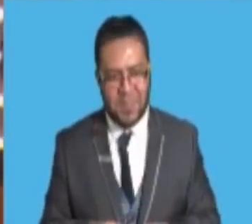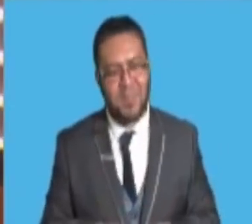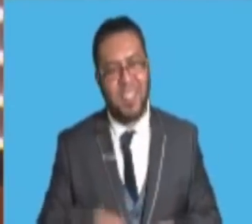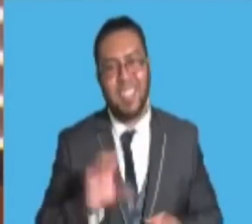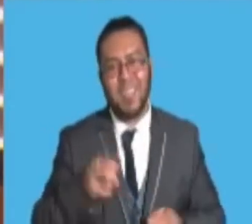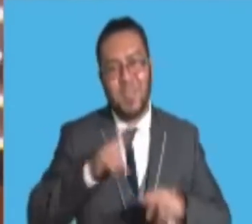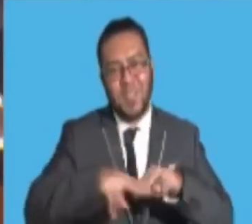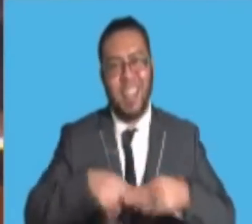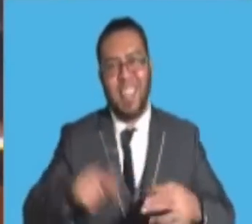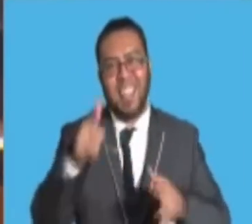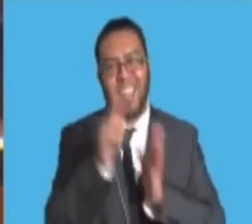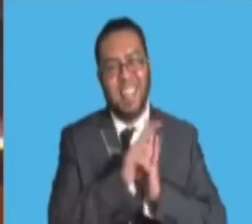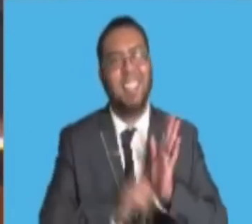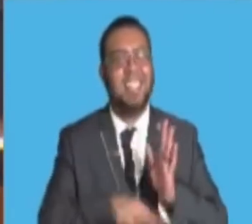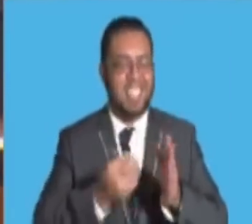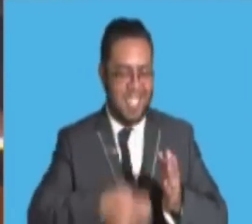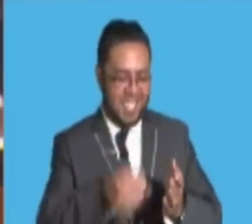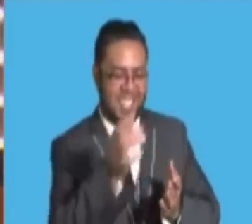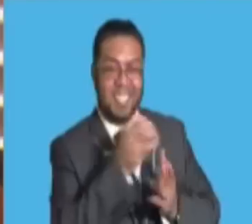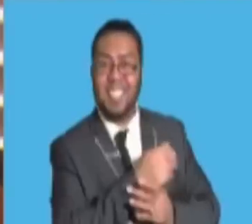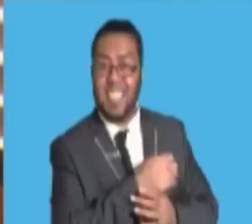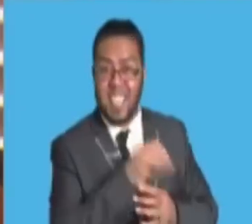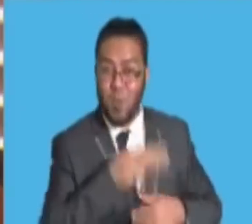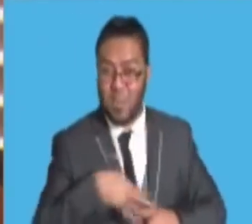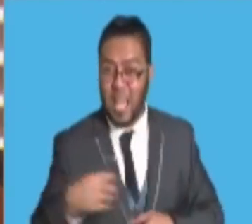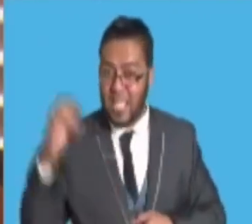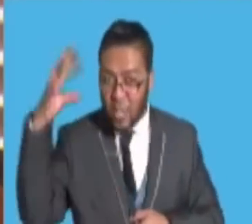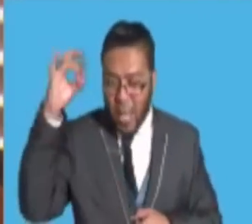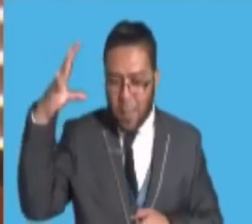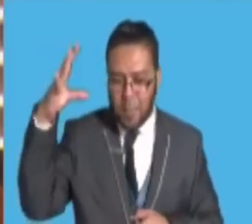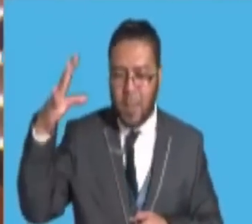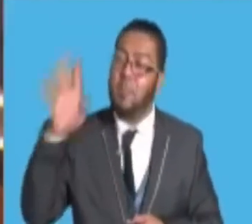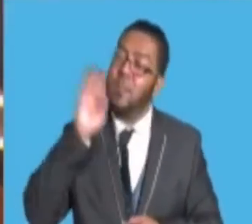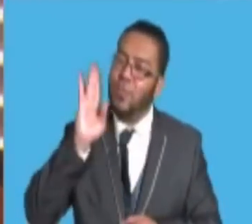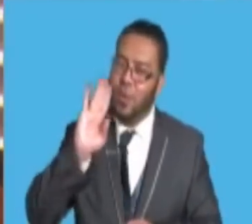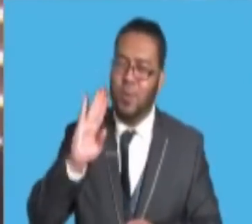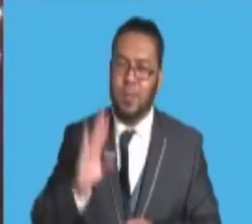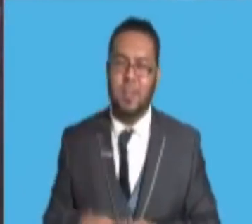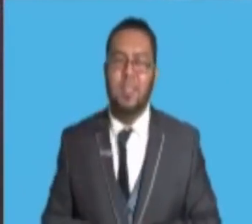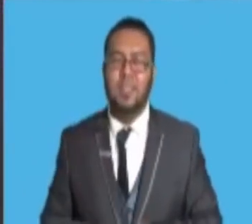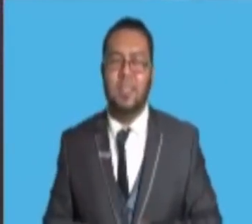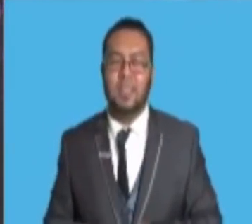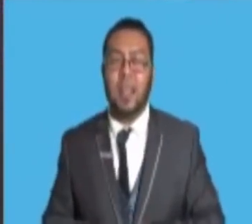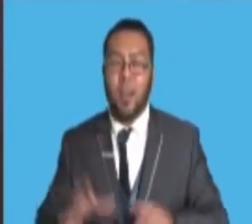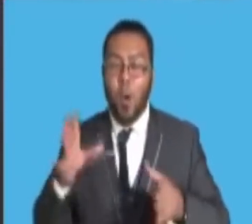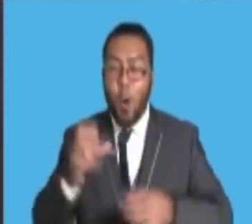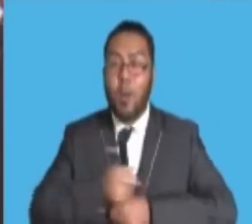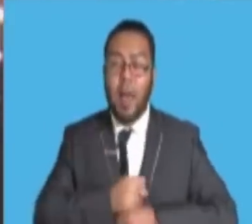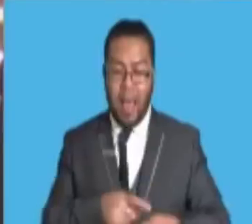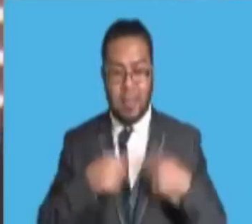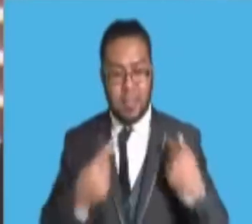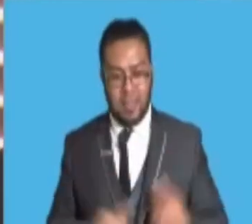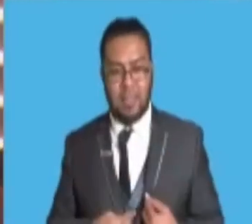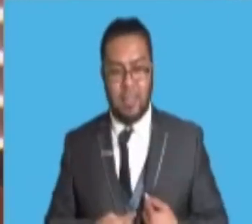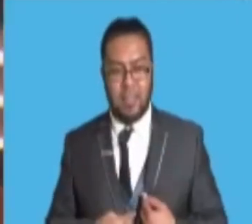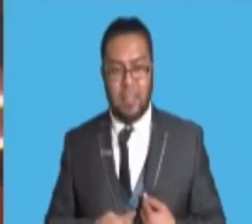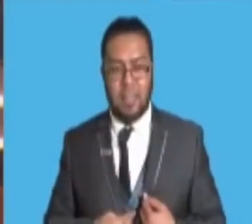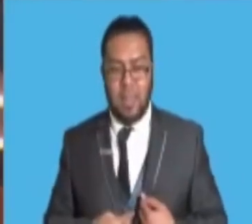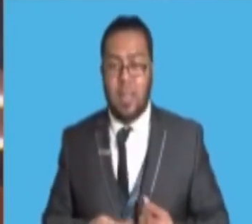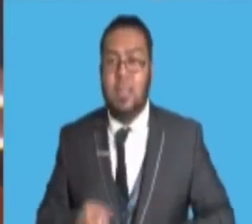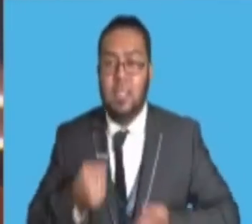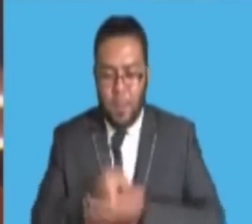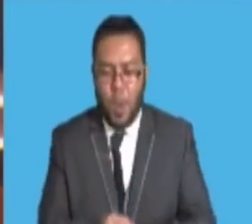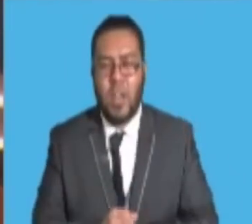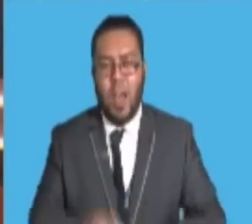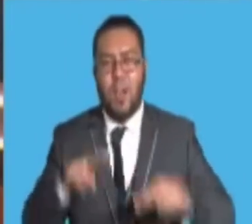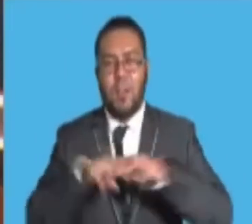Mbati, he respected my decision, even though he was a SODELPA diehard before, and wholeheartedly supported our